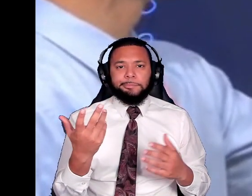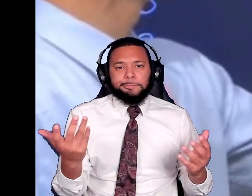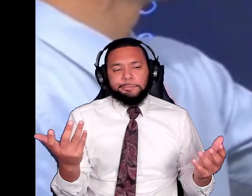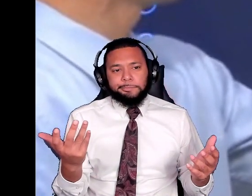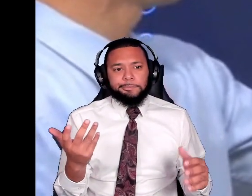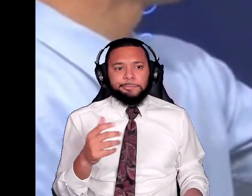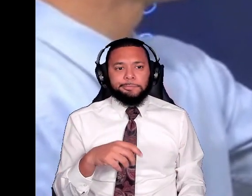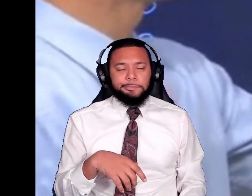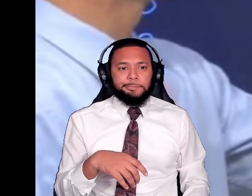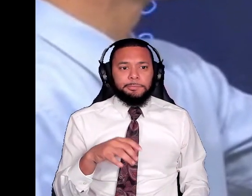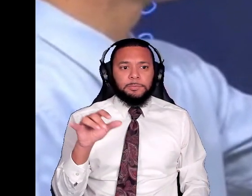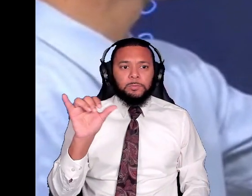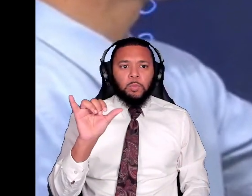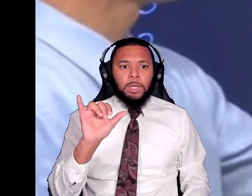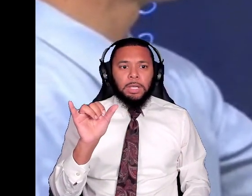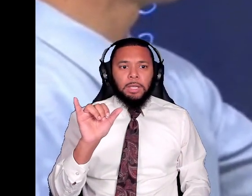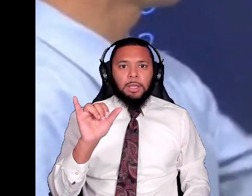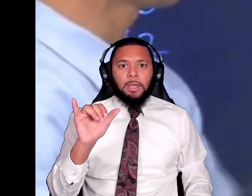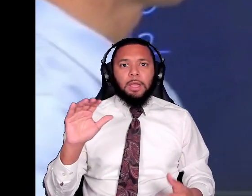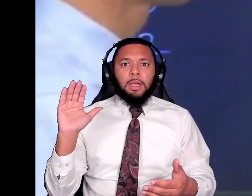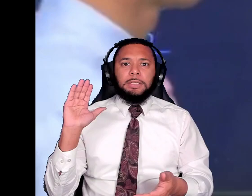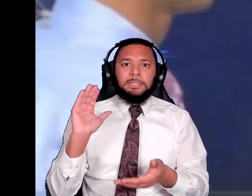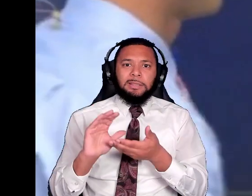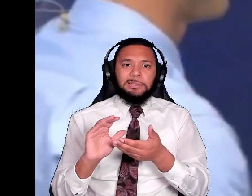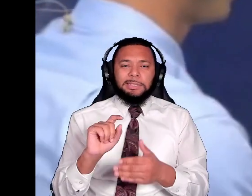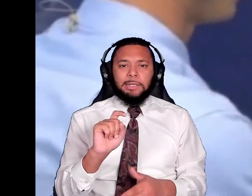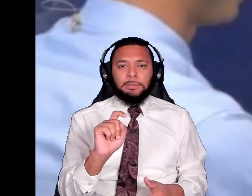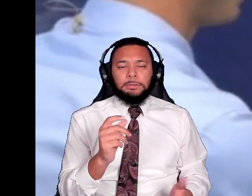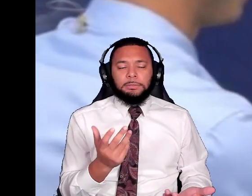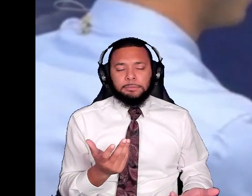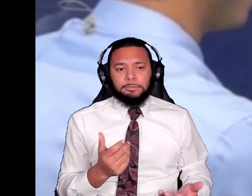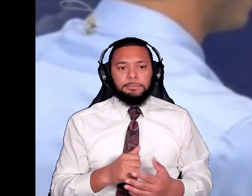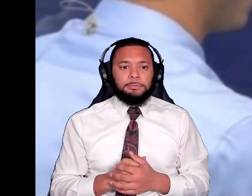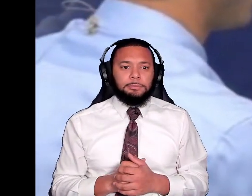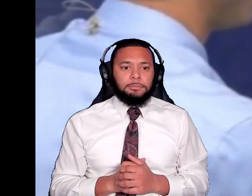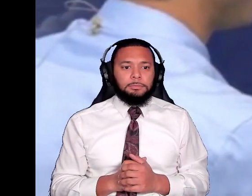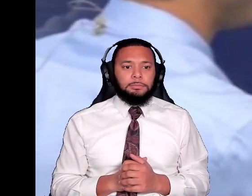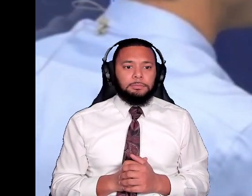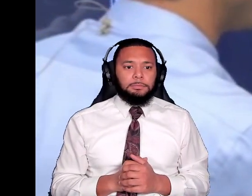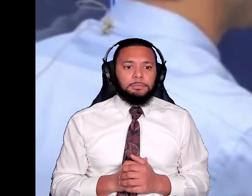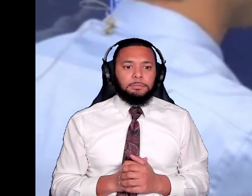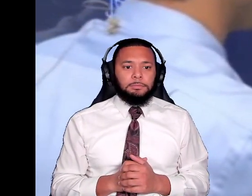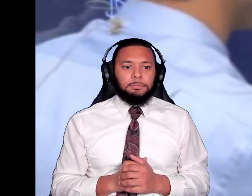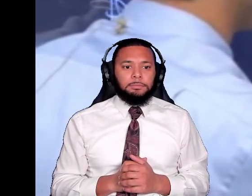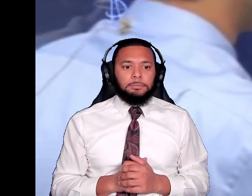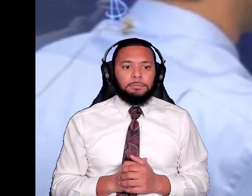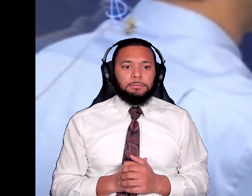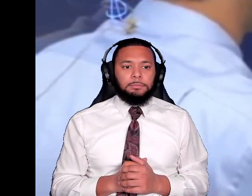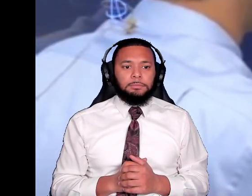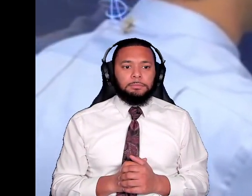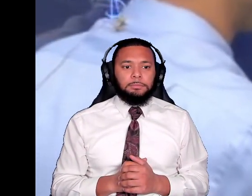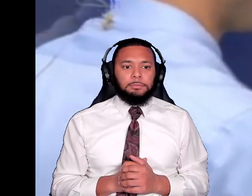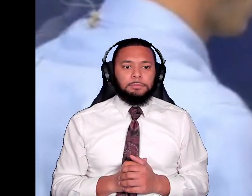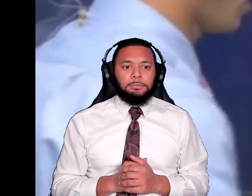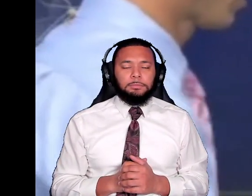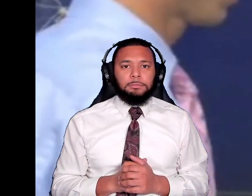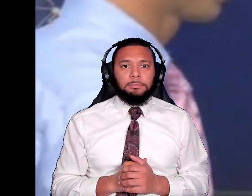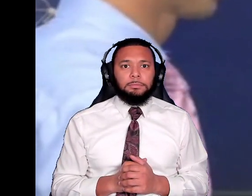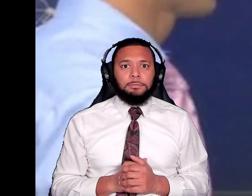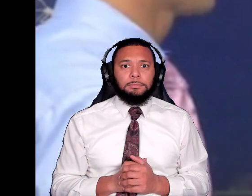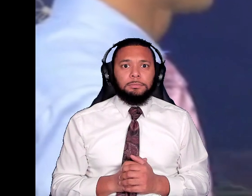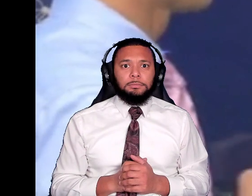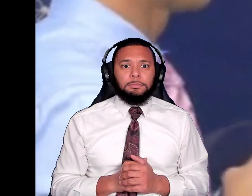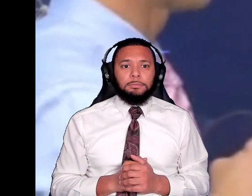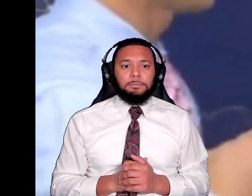other way around, y is less than x. Y is less than